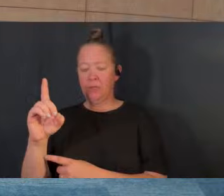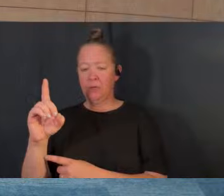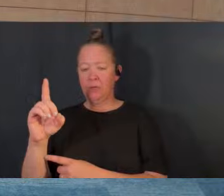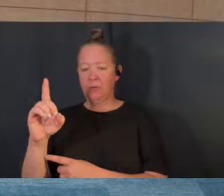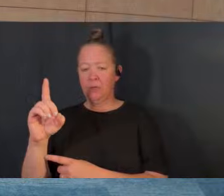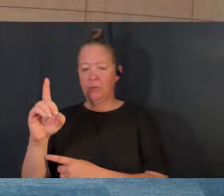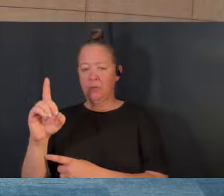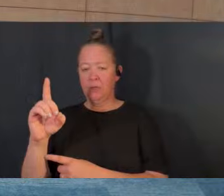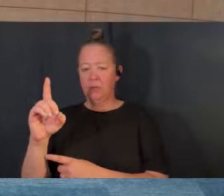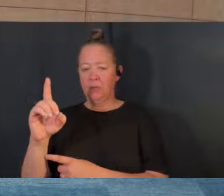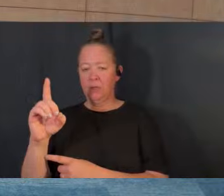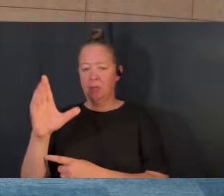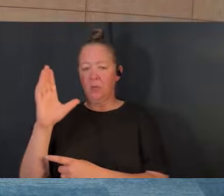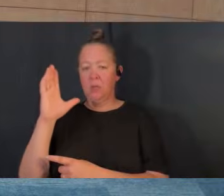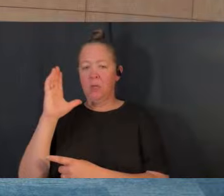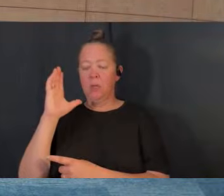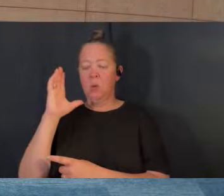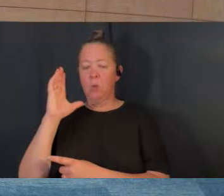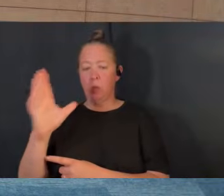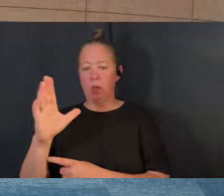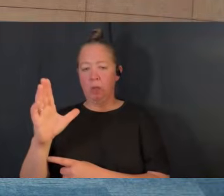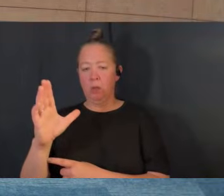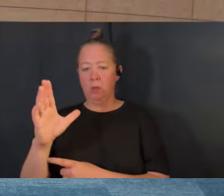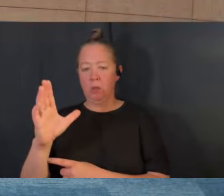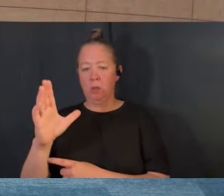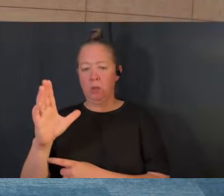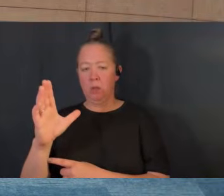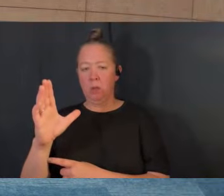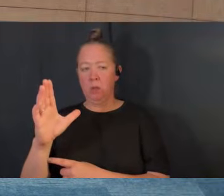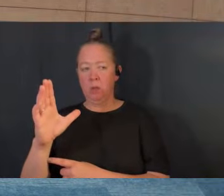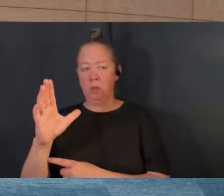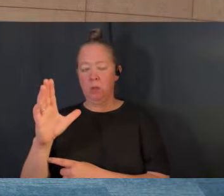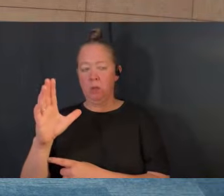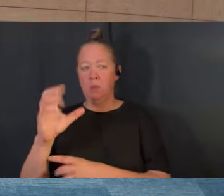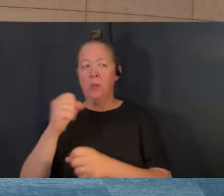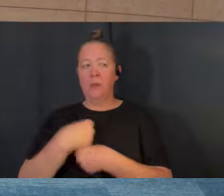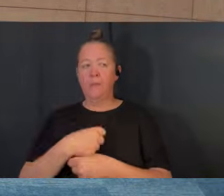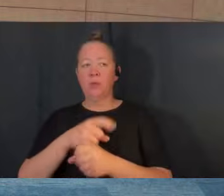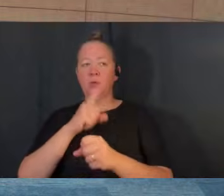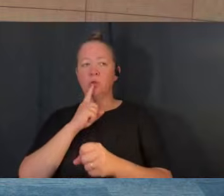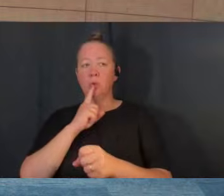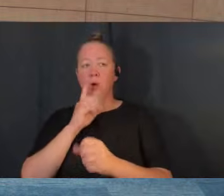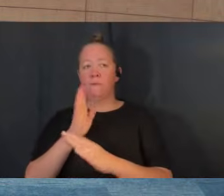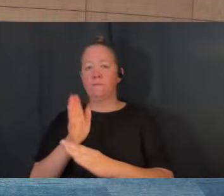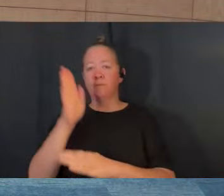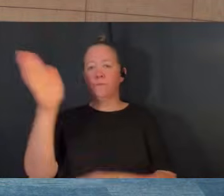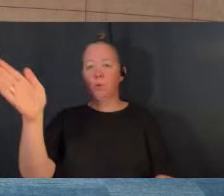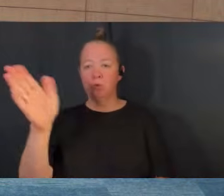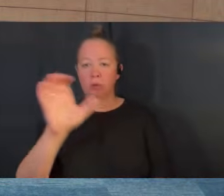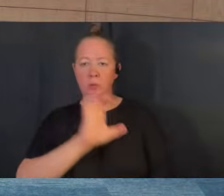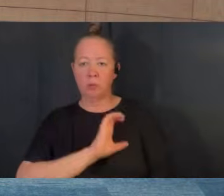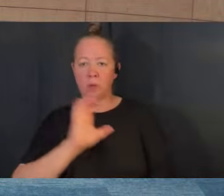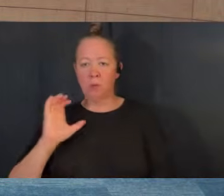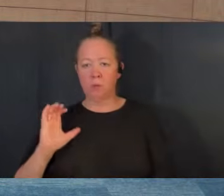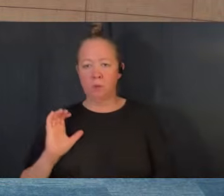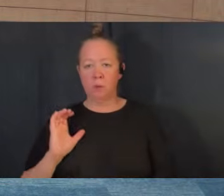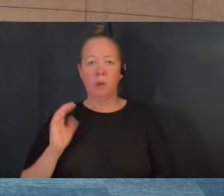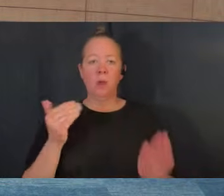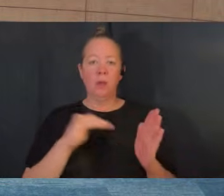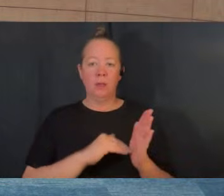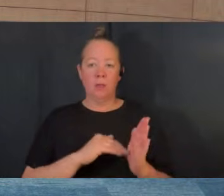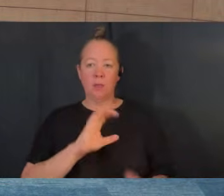will bind the hands of future councils for what. Again, the council is the owner on behalf of the